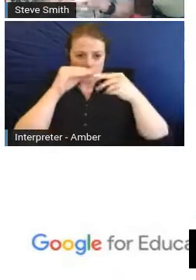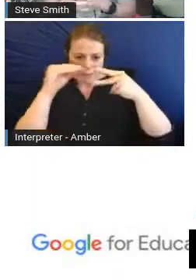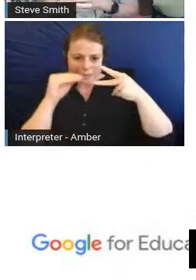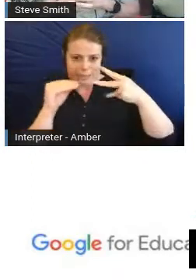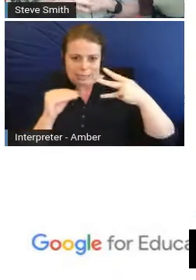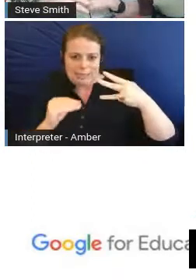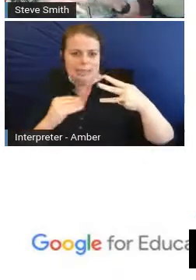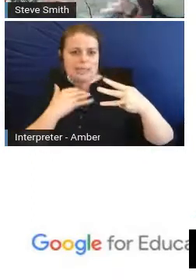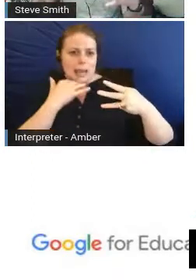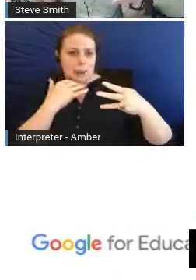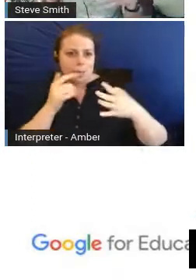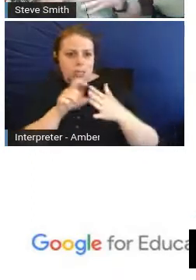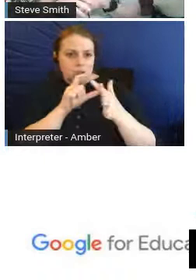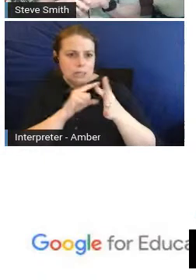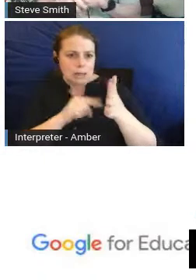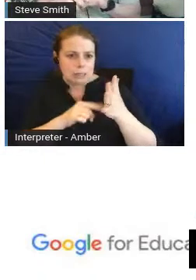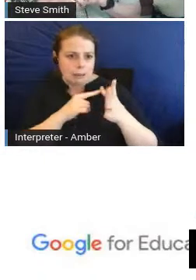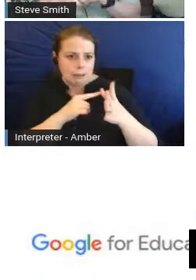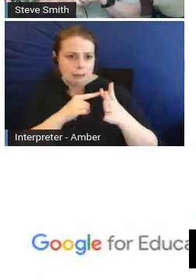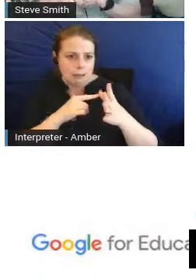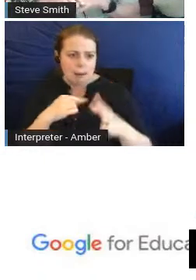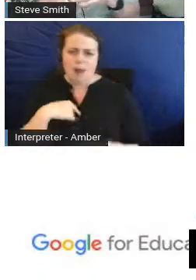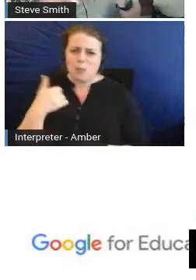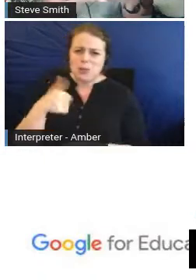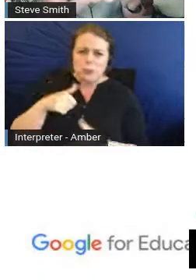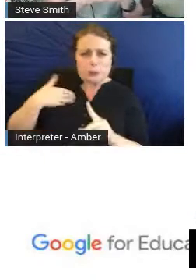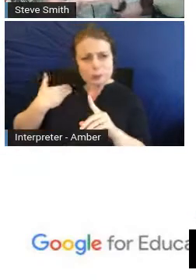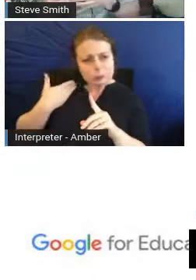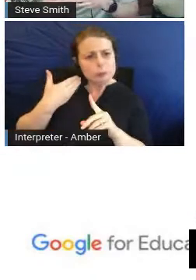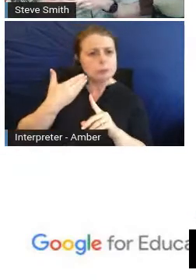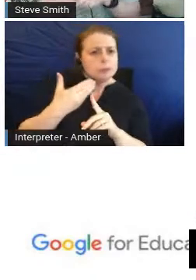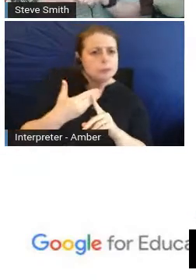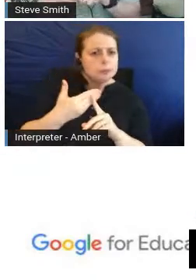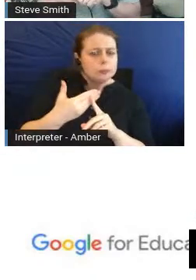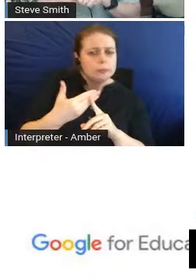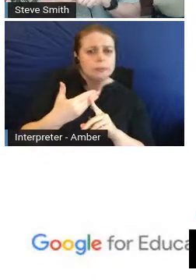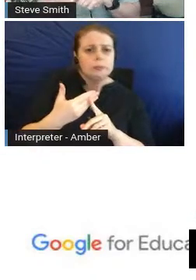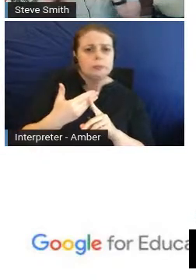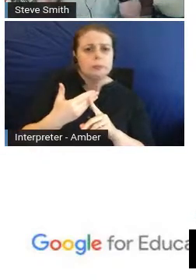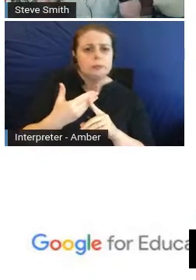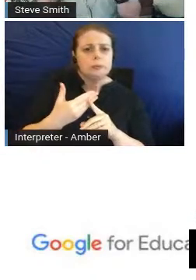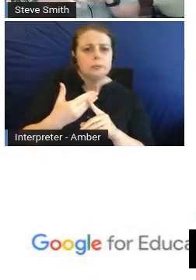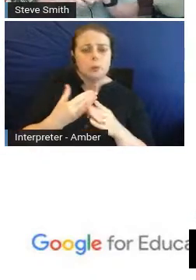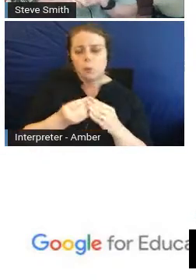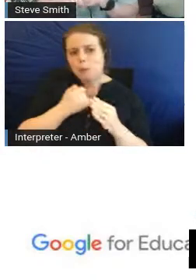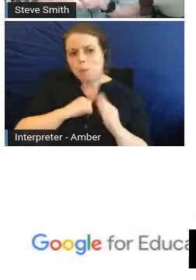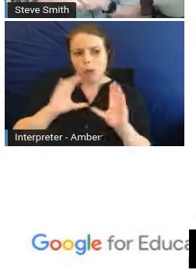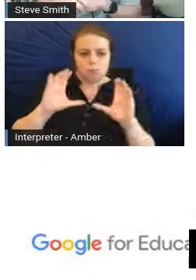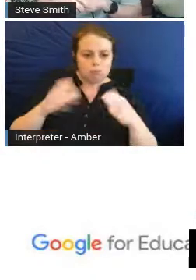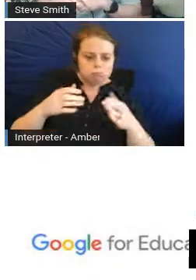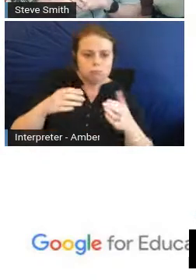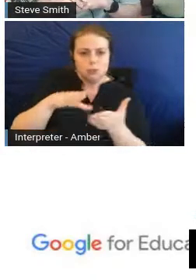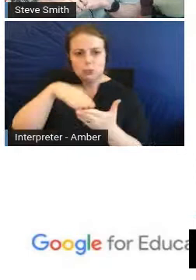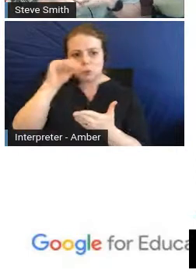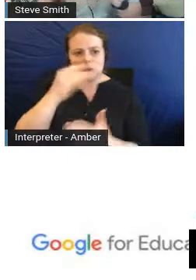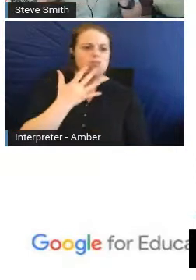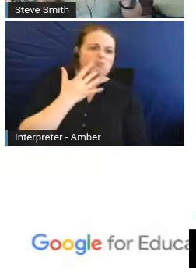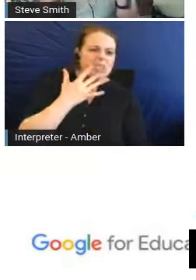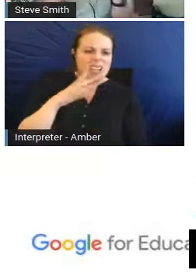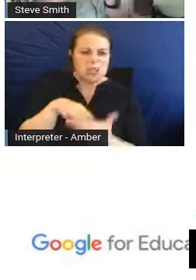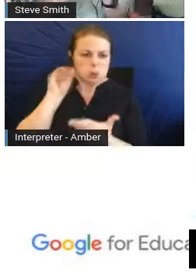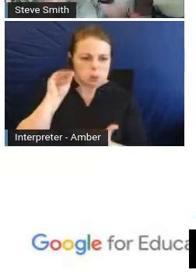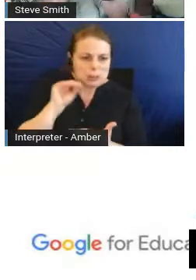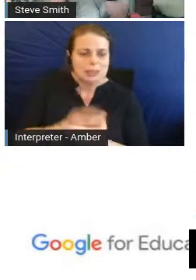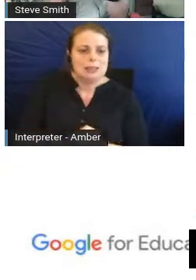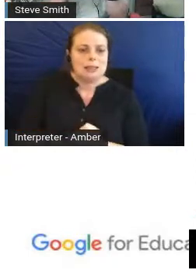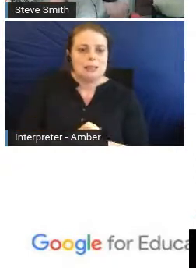you use. Now, I've been using this for a little while with my bunch of students, my pretend students I've got, and I'm